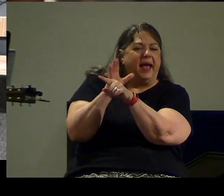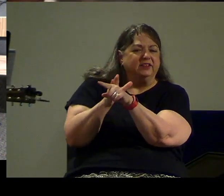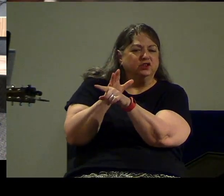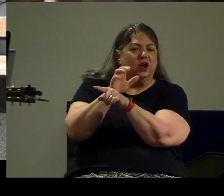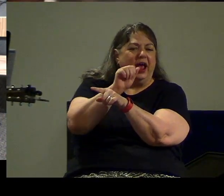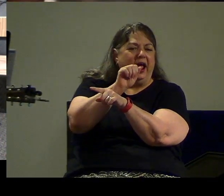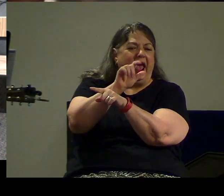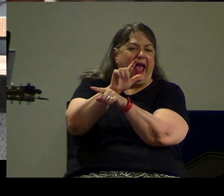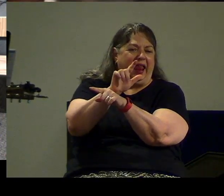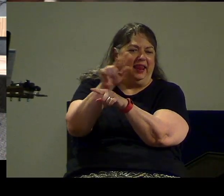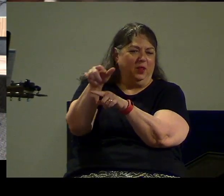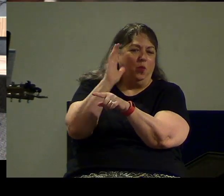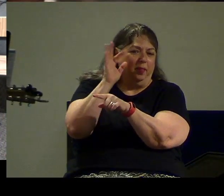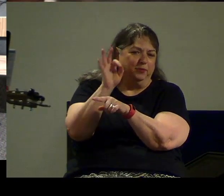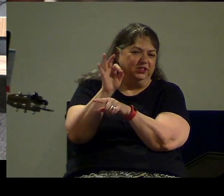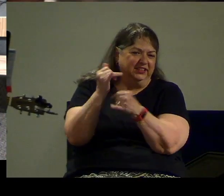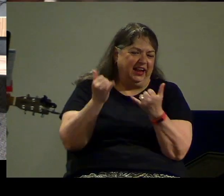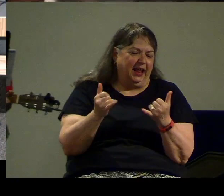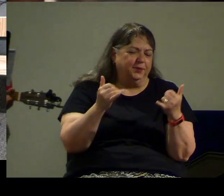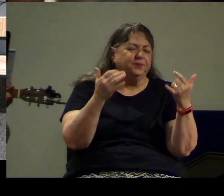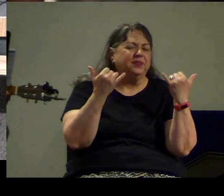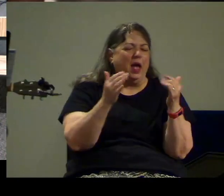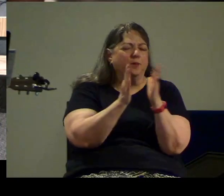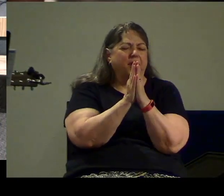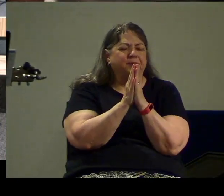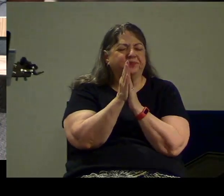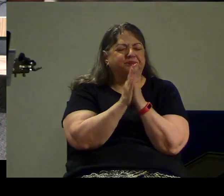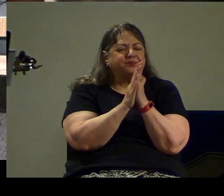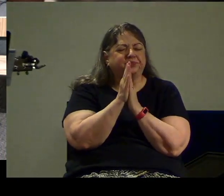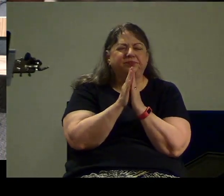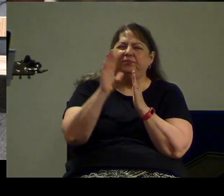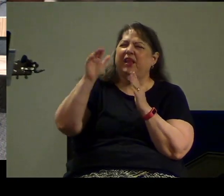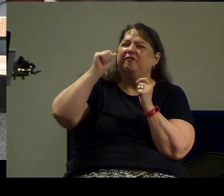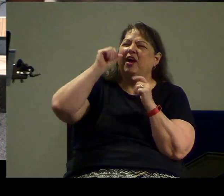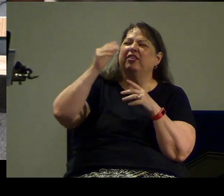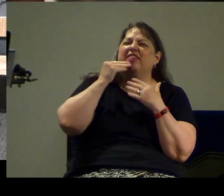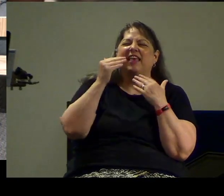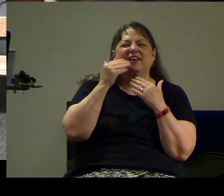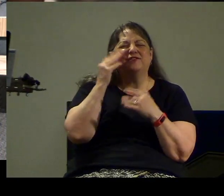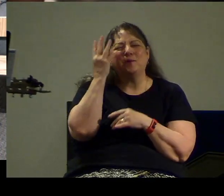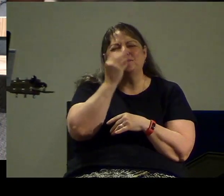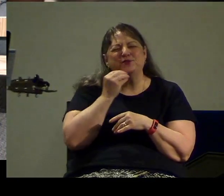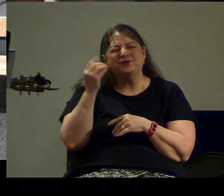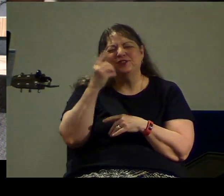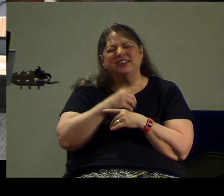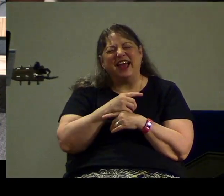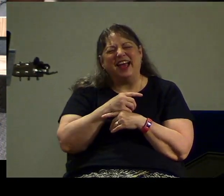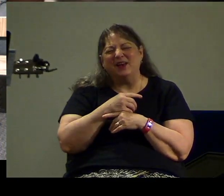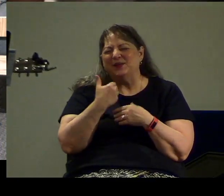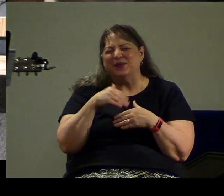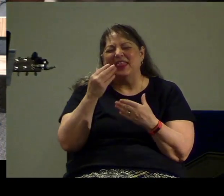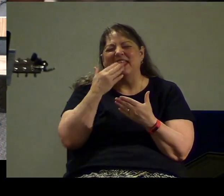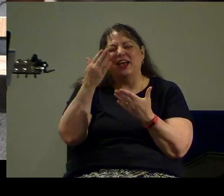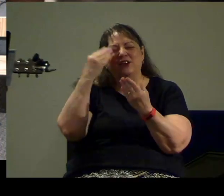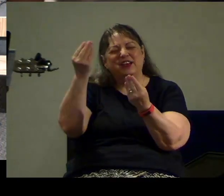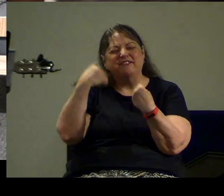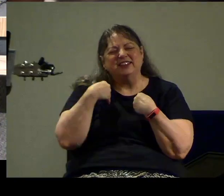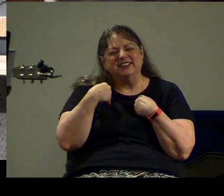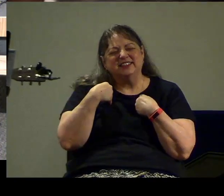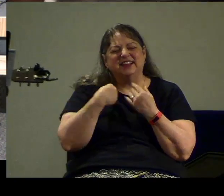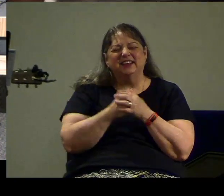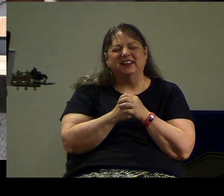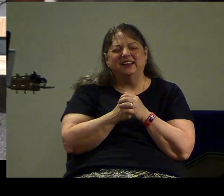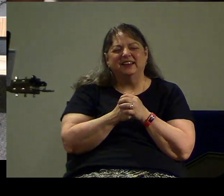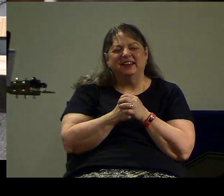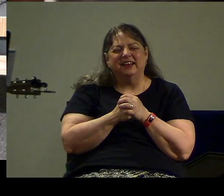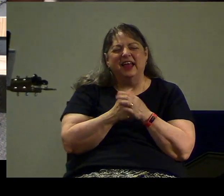put on his heart. Let's open in prayer. Father, we thank you for just a wonderful and a beautiful day that you've given us today. We thank you for the safety